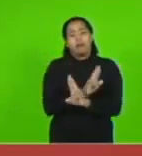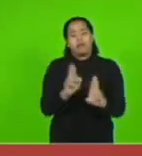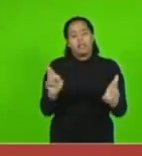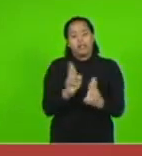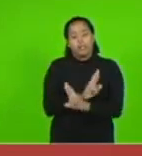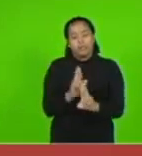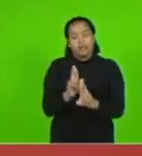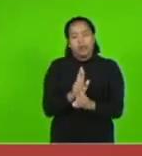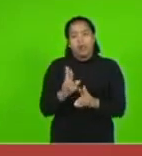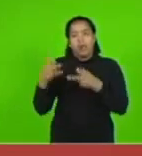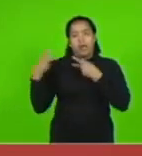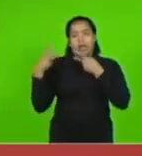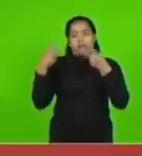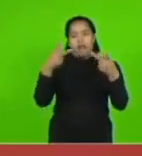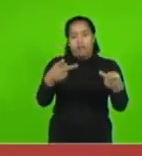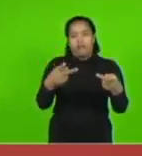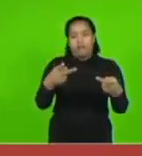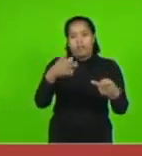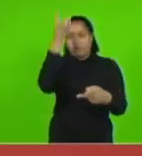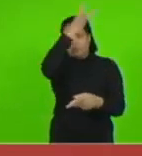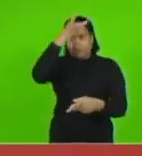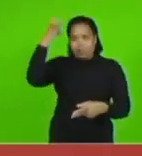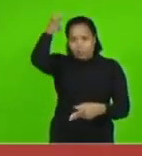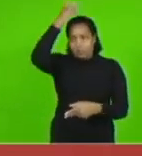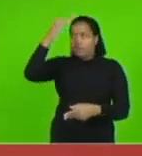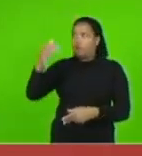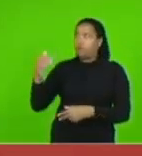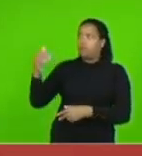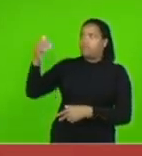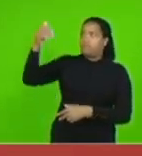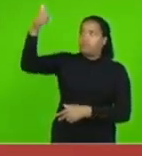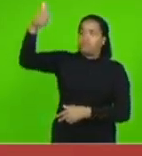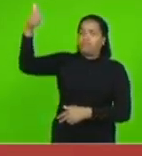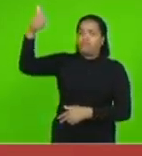is a great amount.